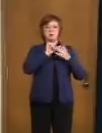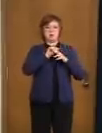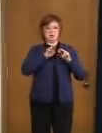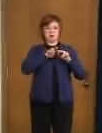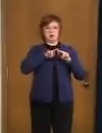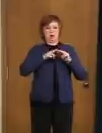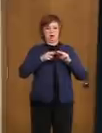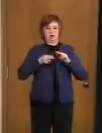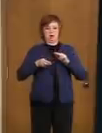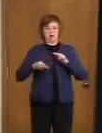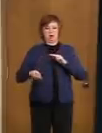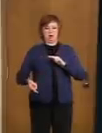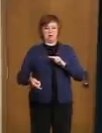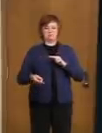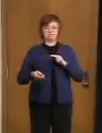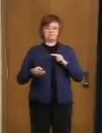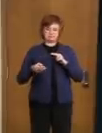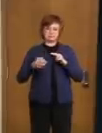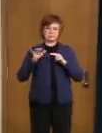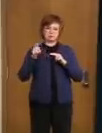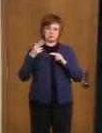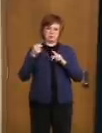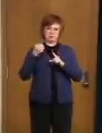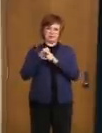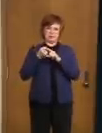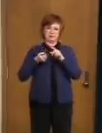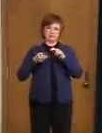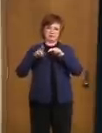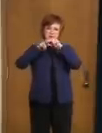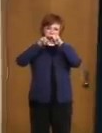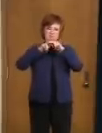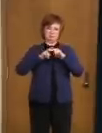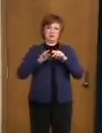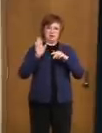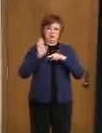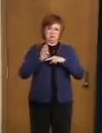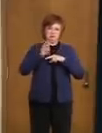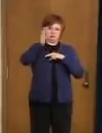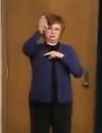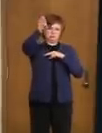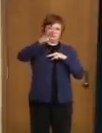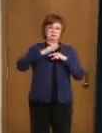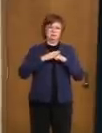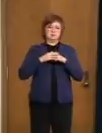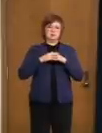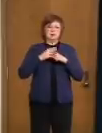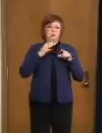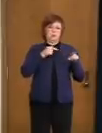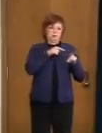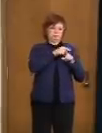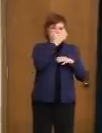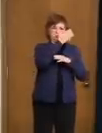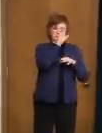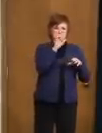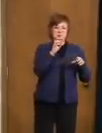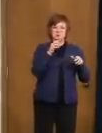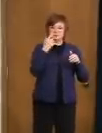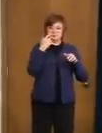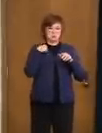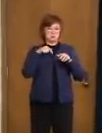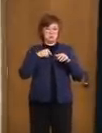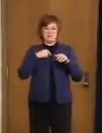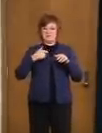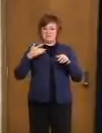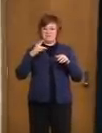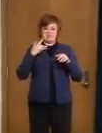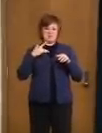January, that has started to increase as we see this post-holiday or post-Christmas bump, which we had talked about publicly in the lead up to Christmas,